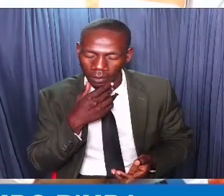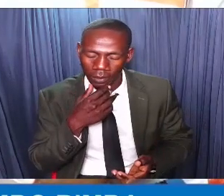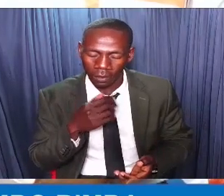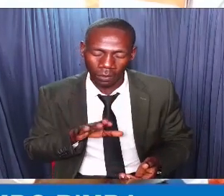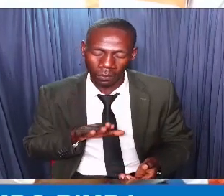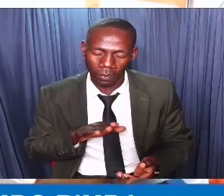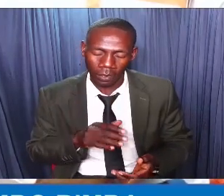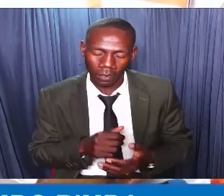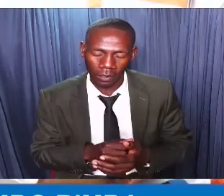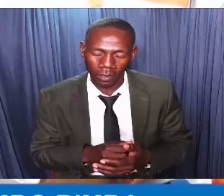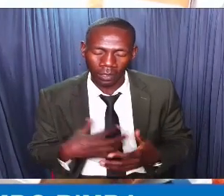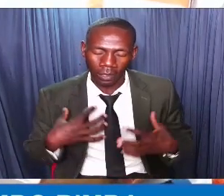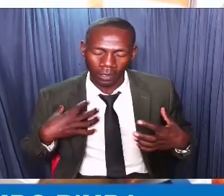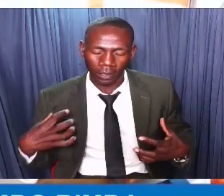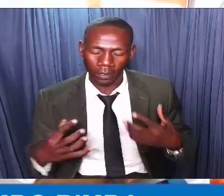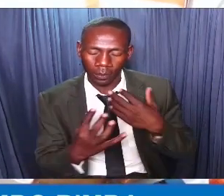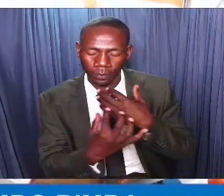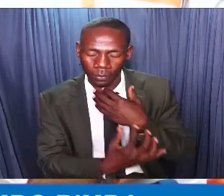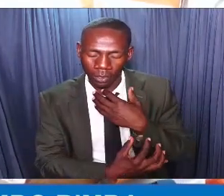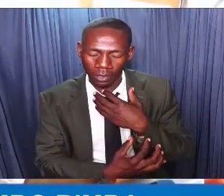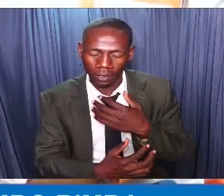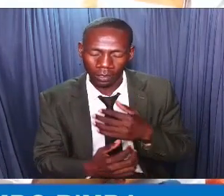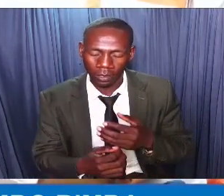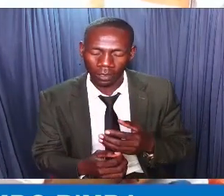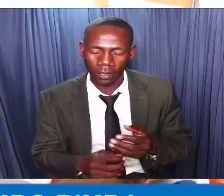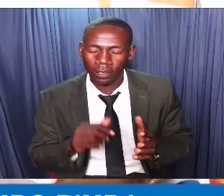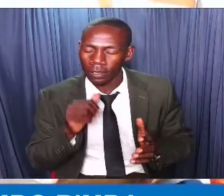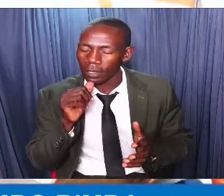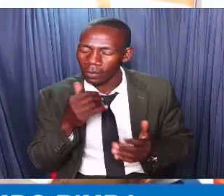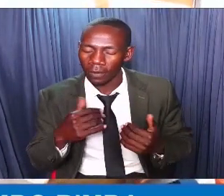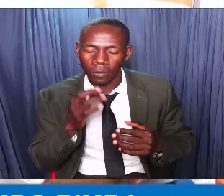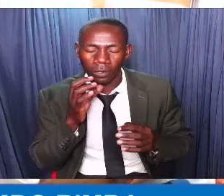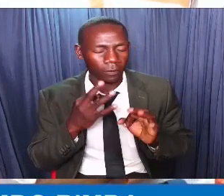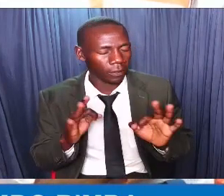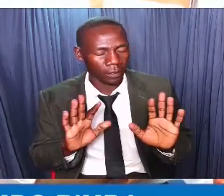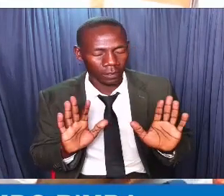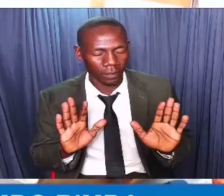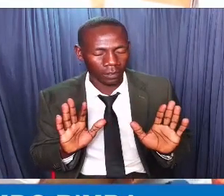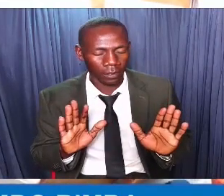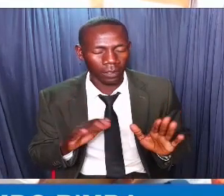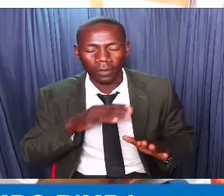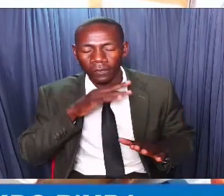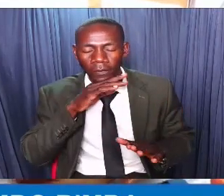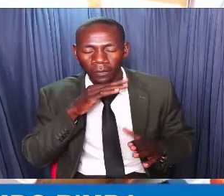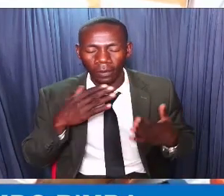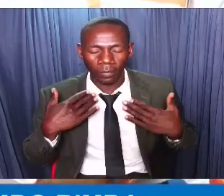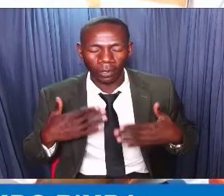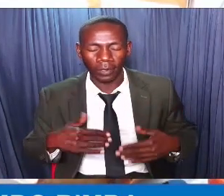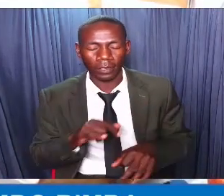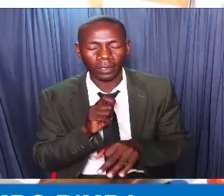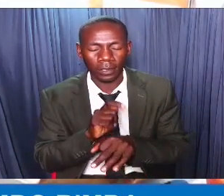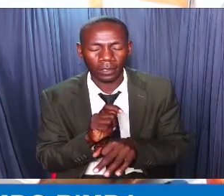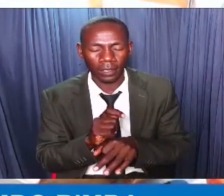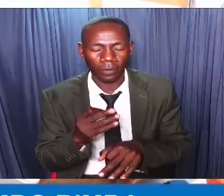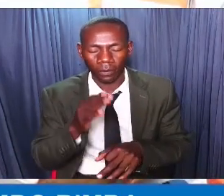Kwa mama. And women. Tajiri kwa masikini. The rich to the poor. Dhiki ulionayo si bure. The tribulation you have is not today. Umechafua mwili ambao ni hekalu la Mungu. You've